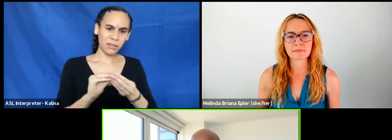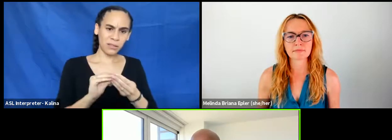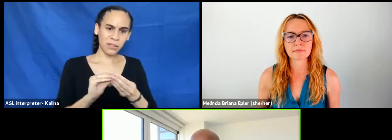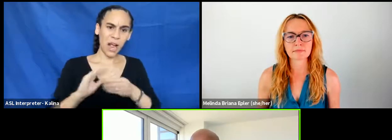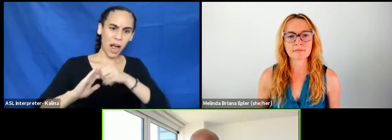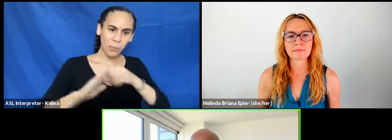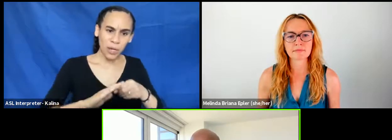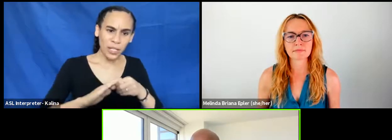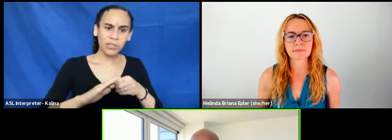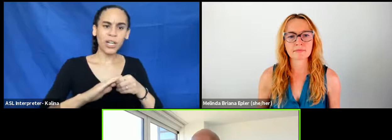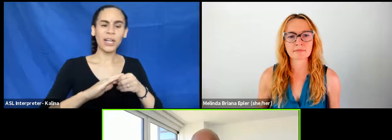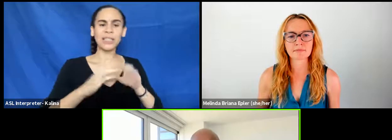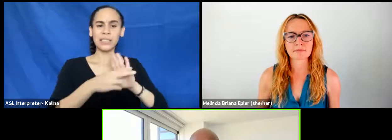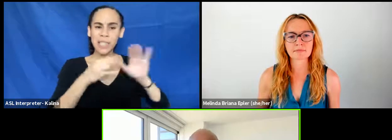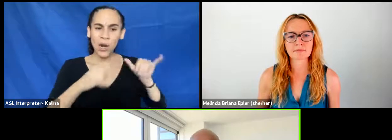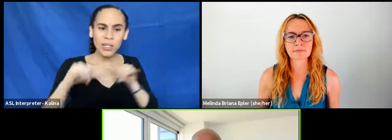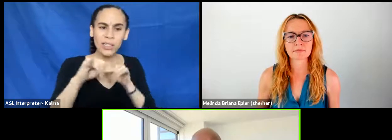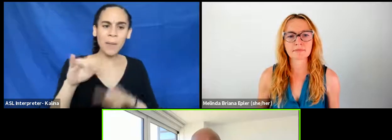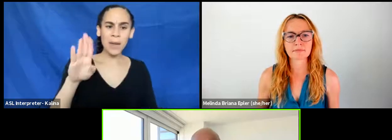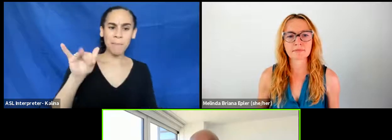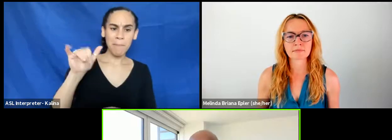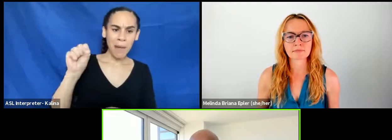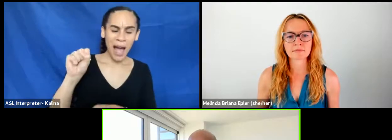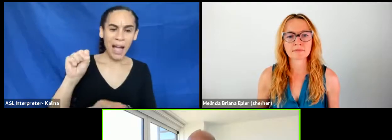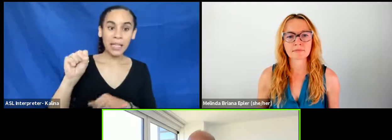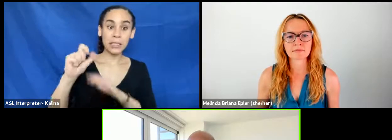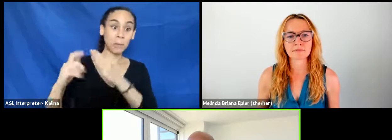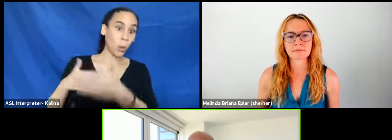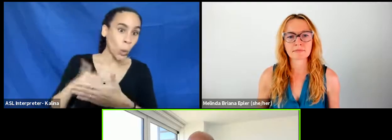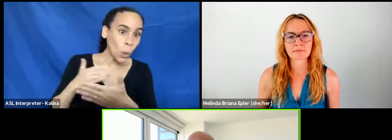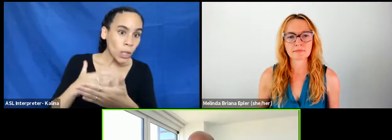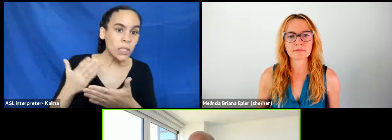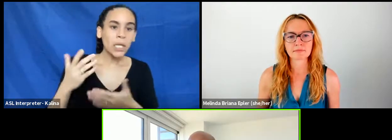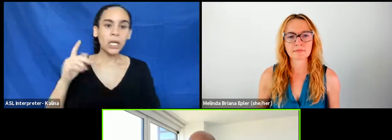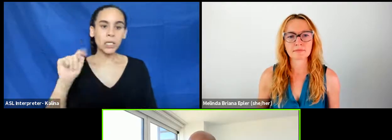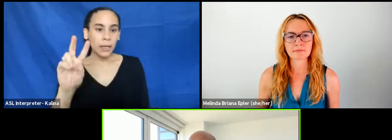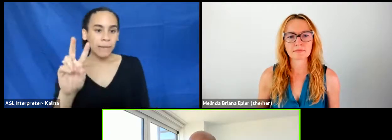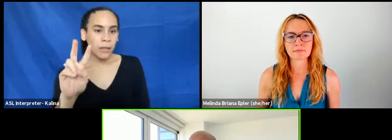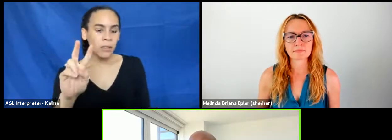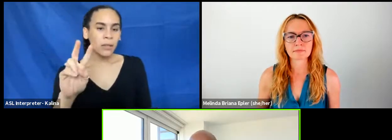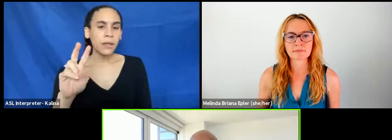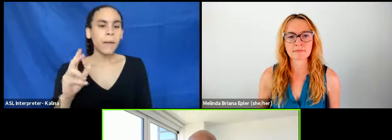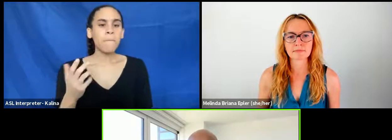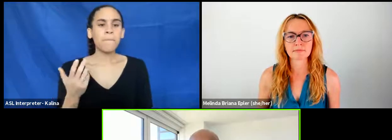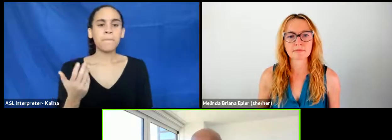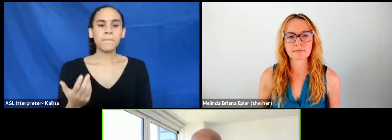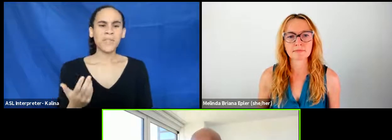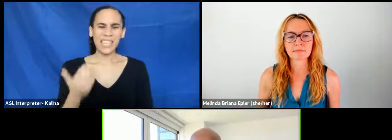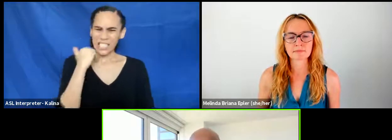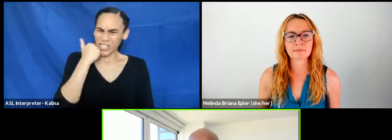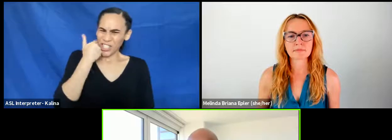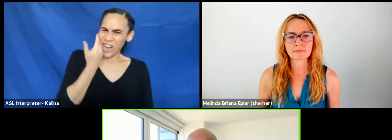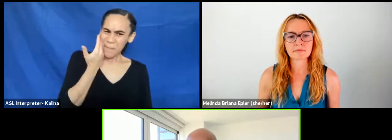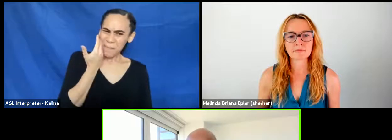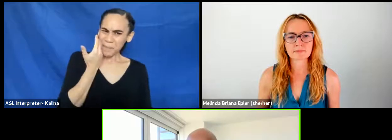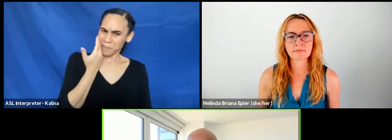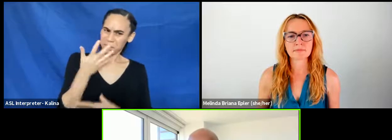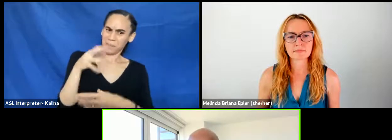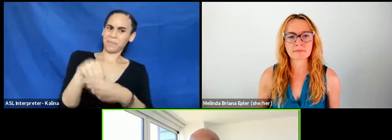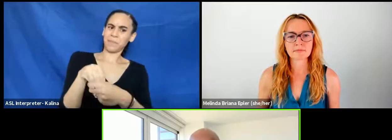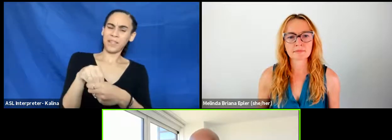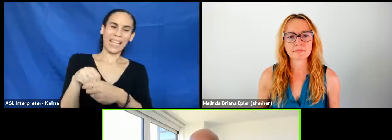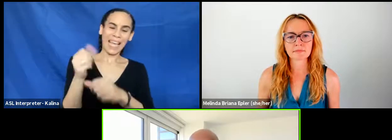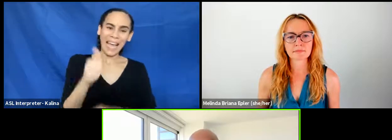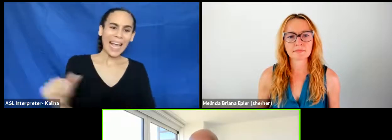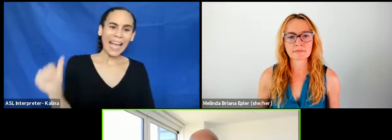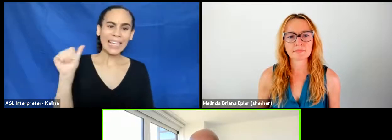oppression, stereotype, biases, what's happening in music, TV, the shame that comes with any type of person